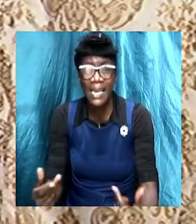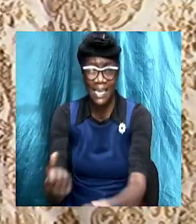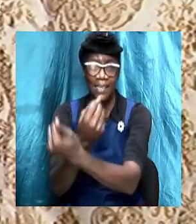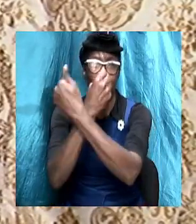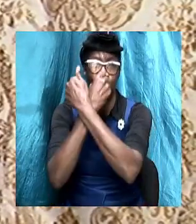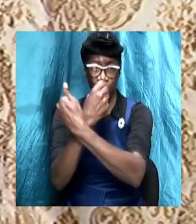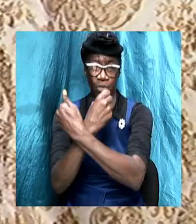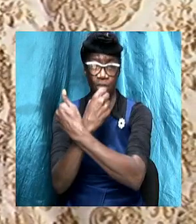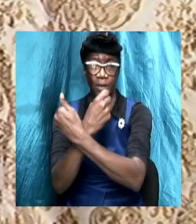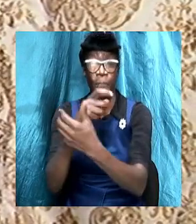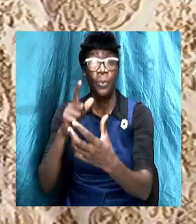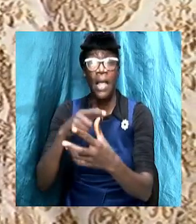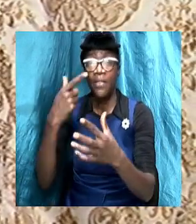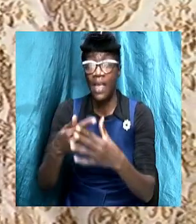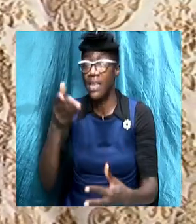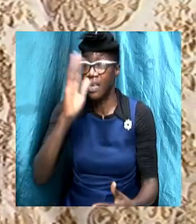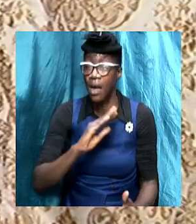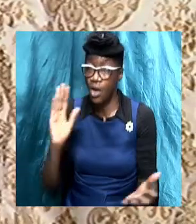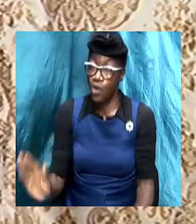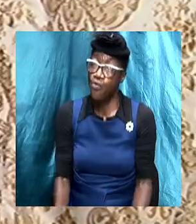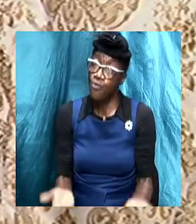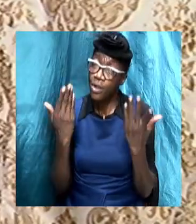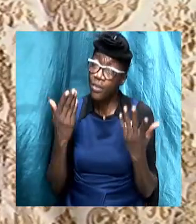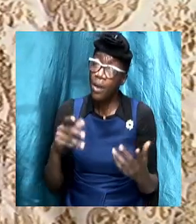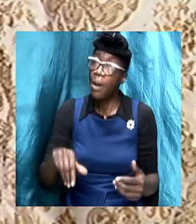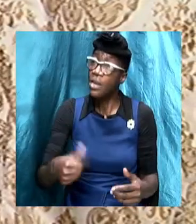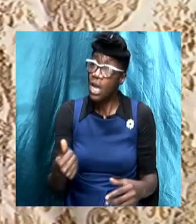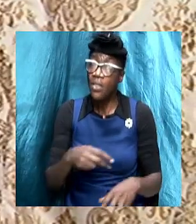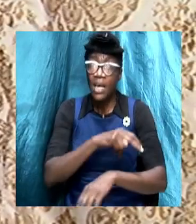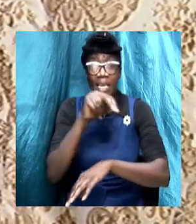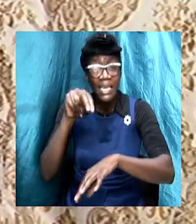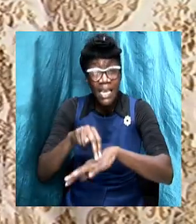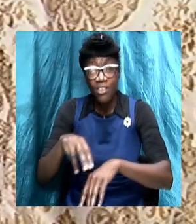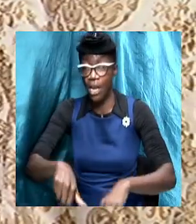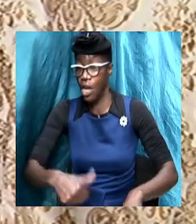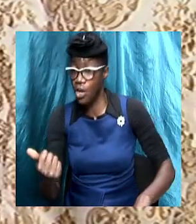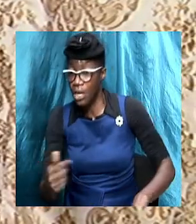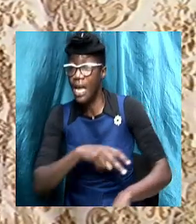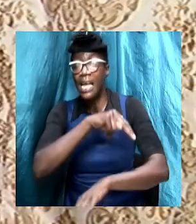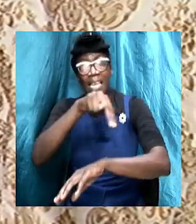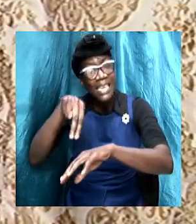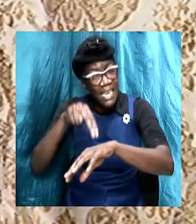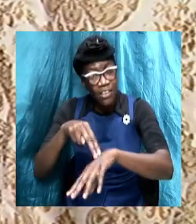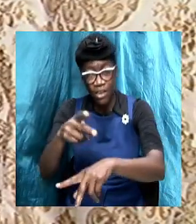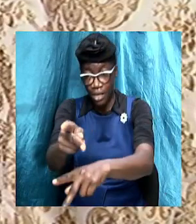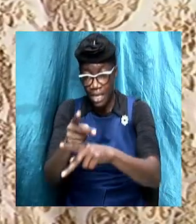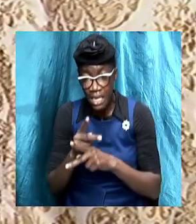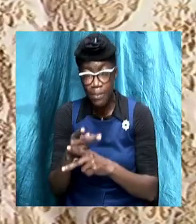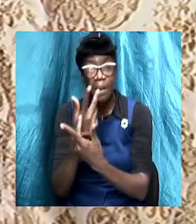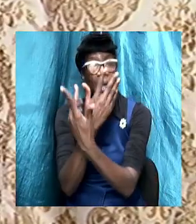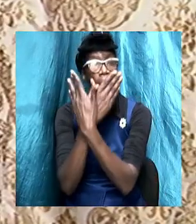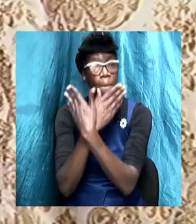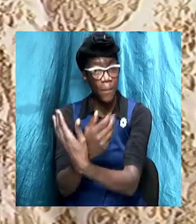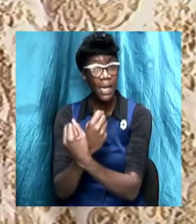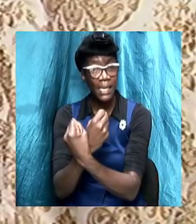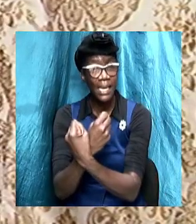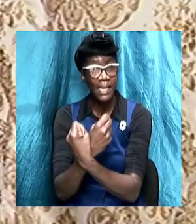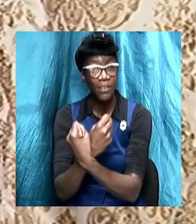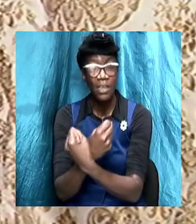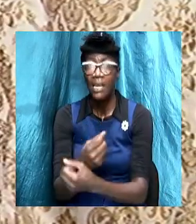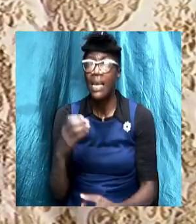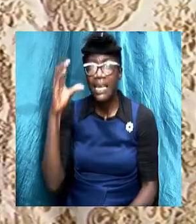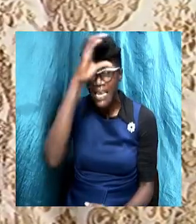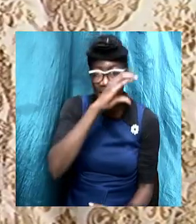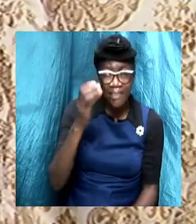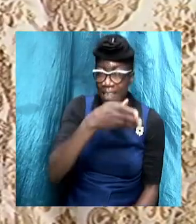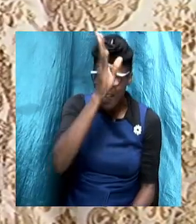time when God had to raise up another nation and another nation to keep them under bondage. They seek God.